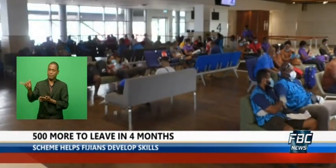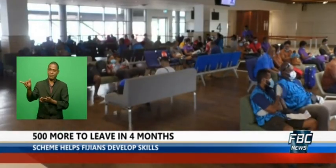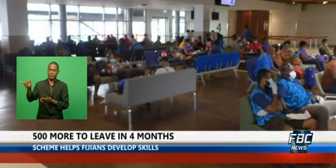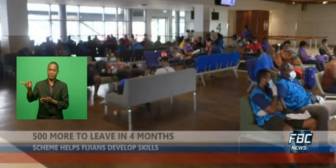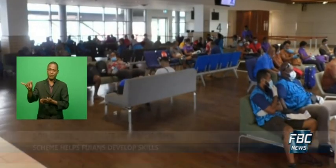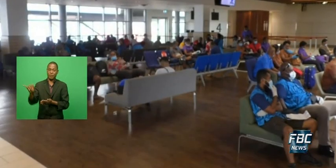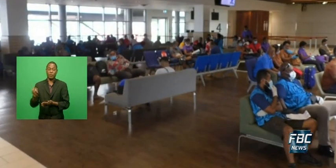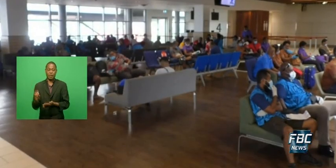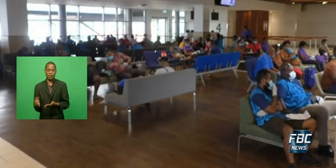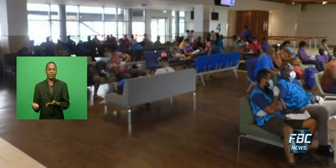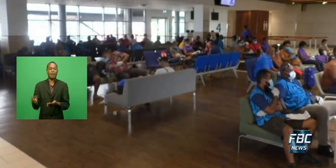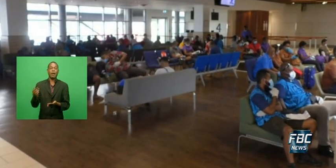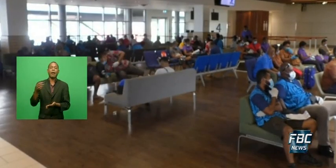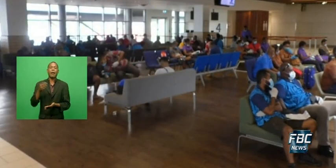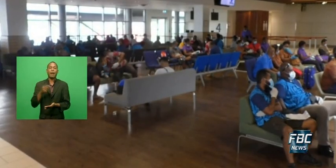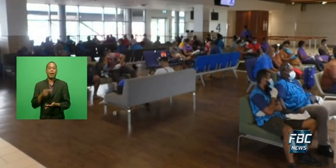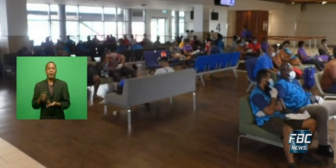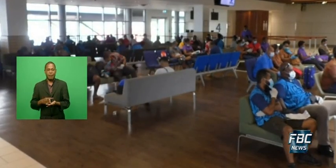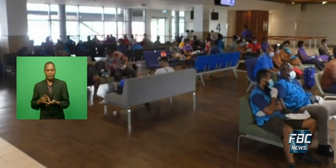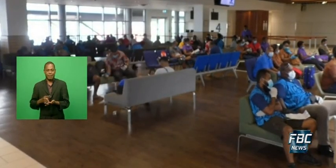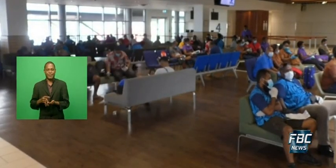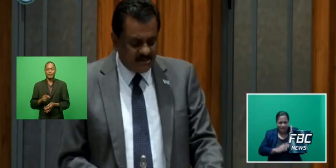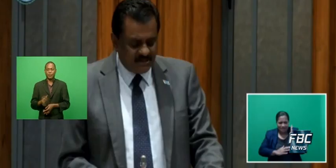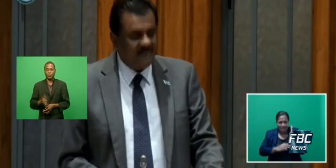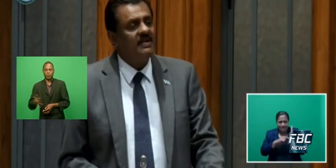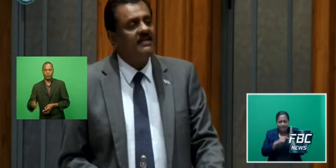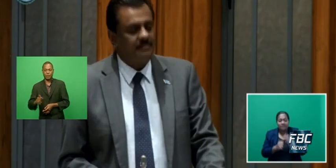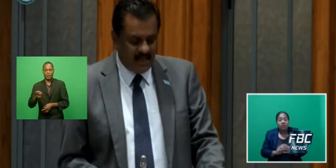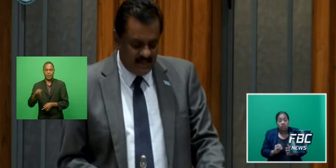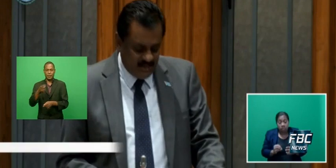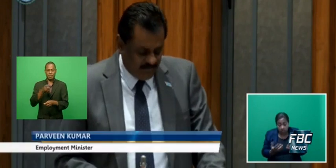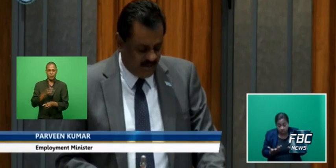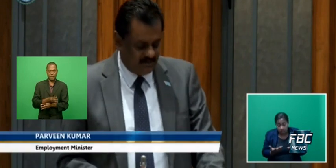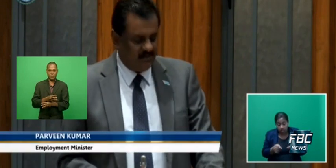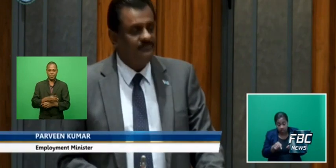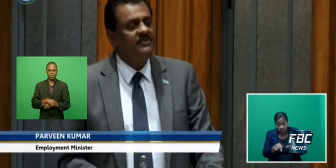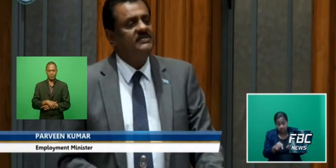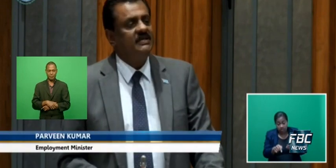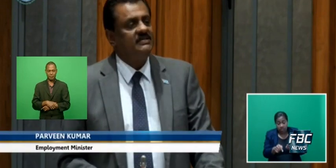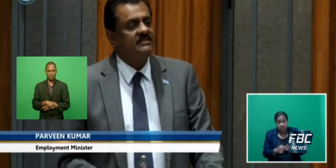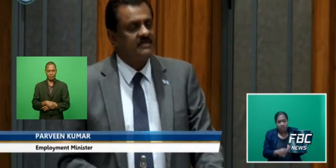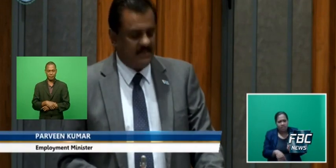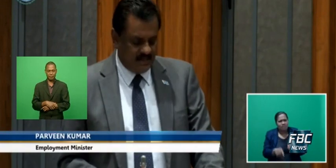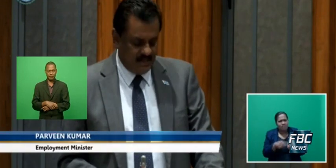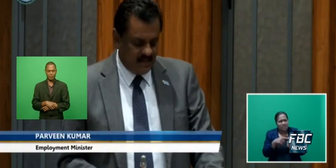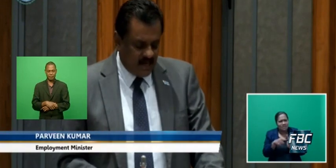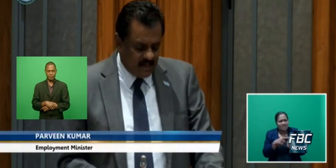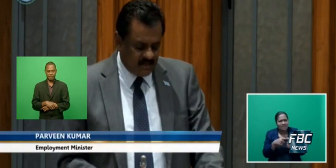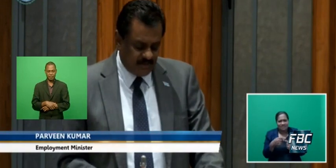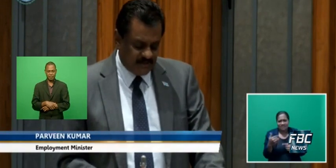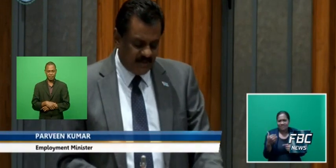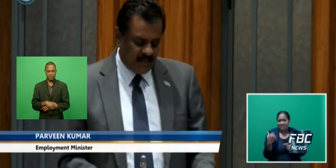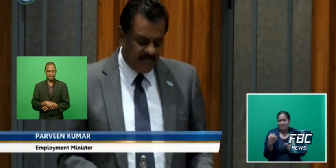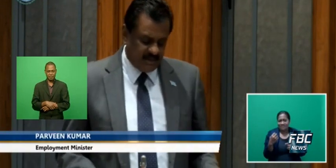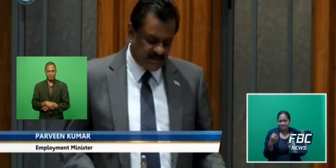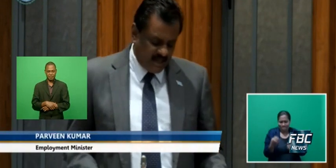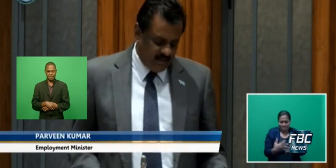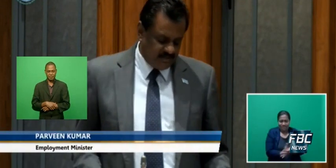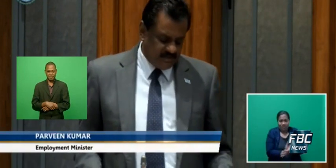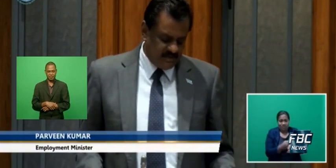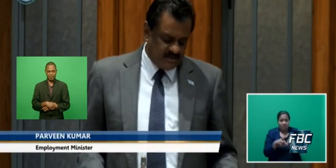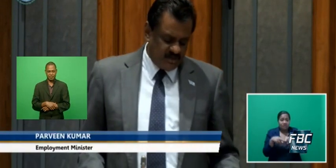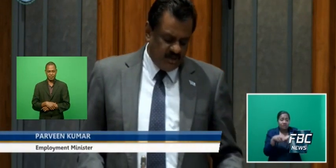additional workers are expected to leave next month. Positive multiplier effect of Fijians under the Pacific